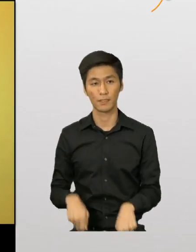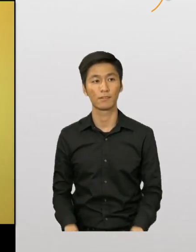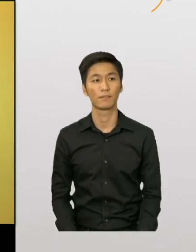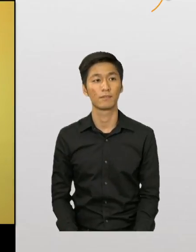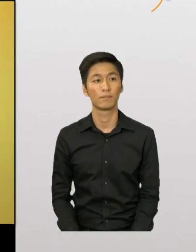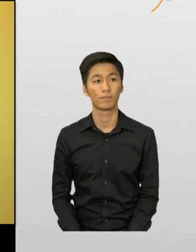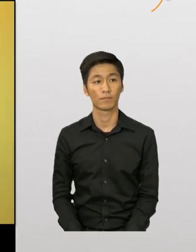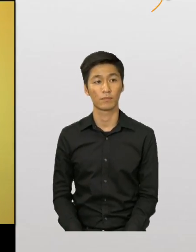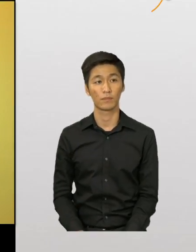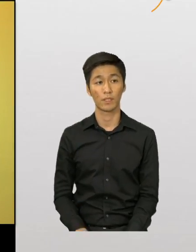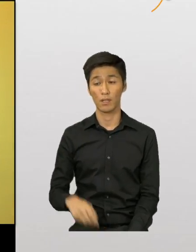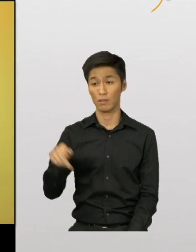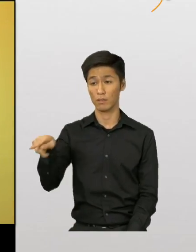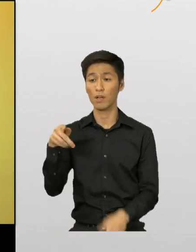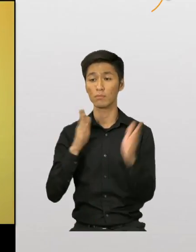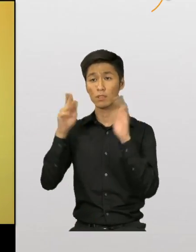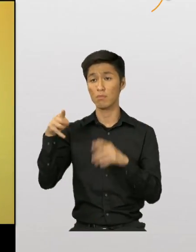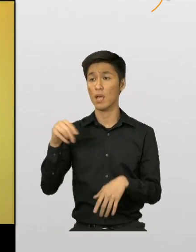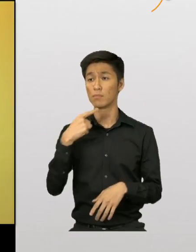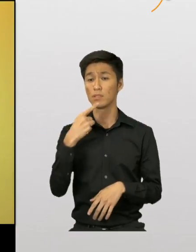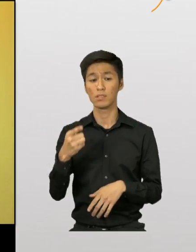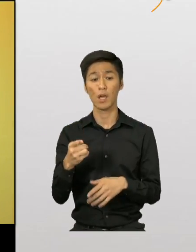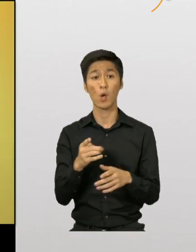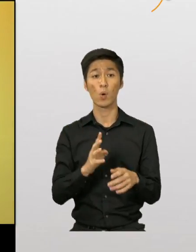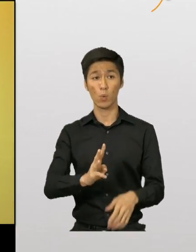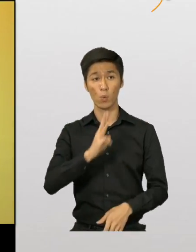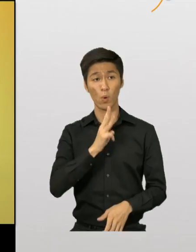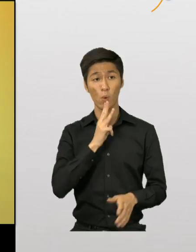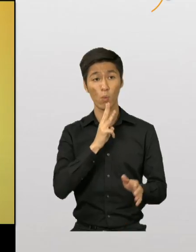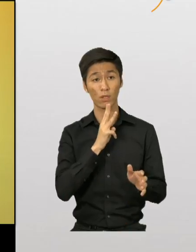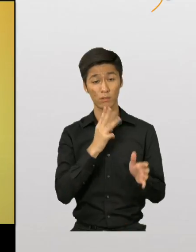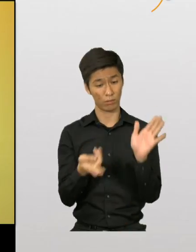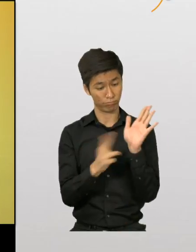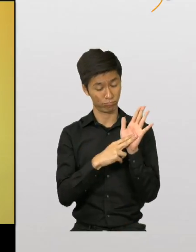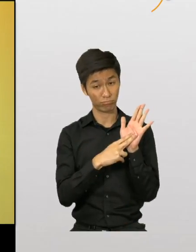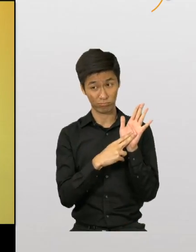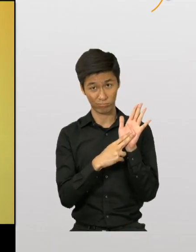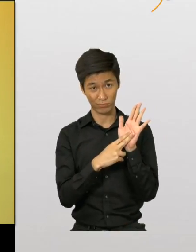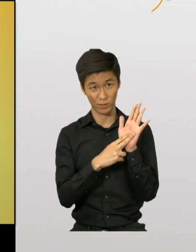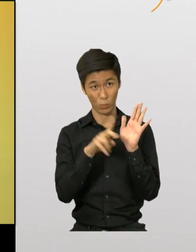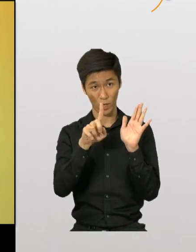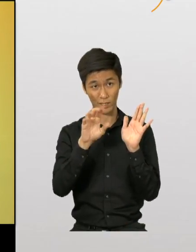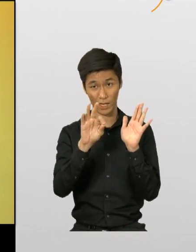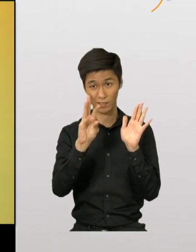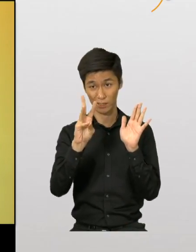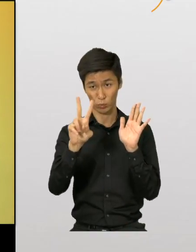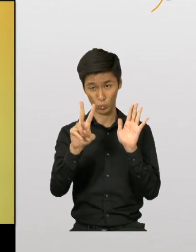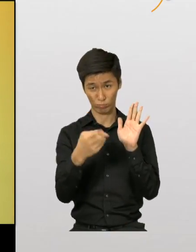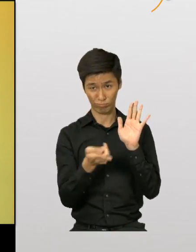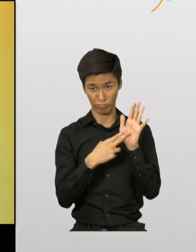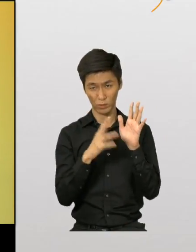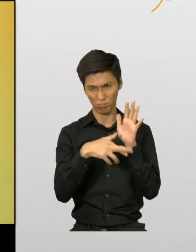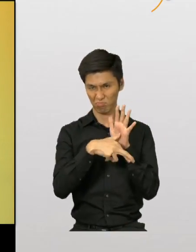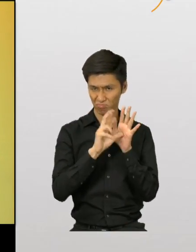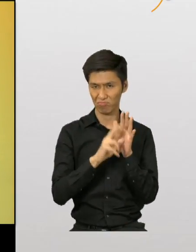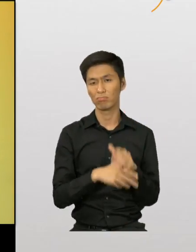Dr. Mahathir has also said that he wants to review our 1962 water agreement. This is not a new issue. It's come